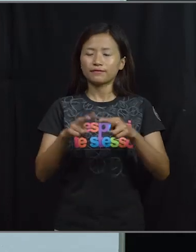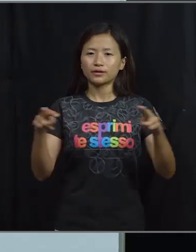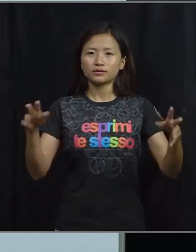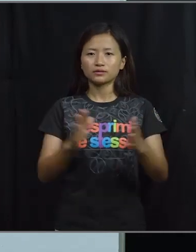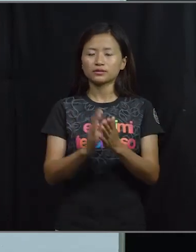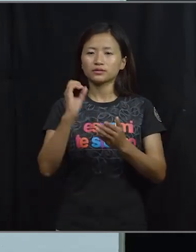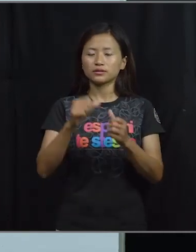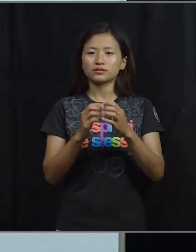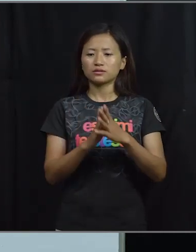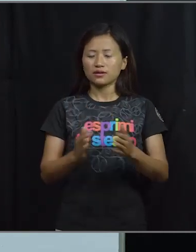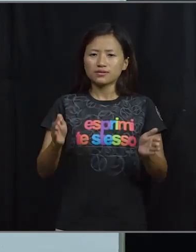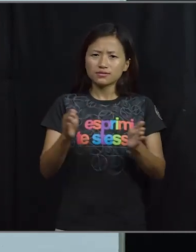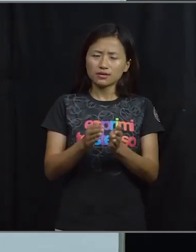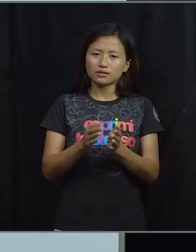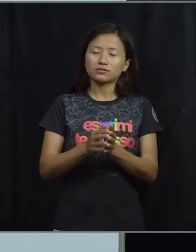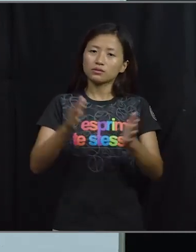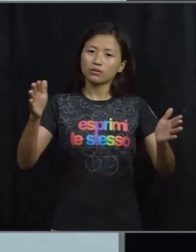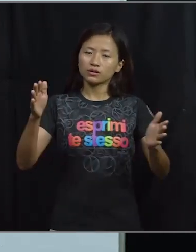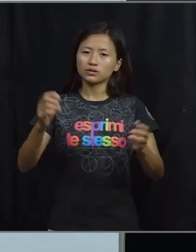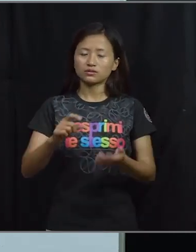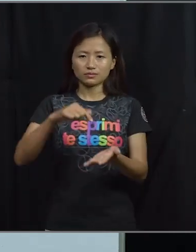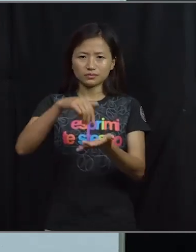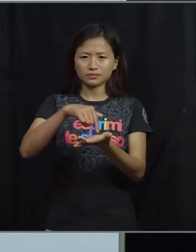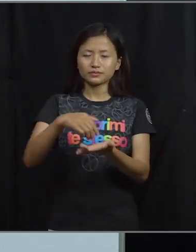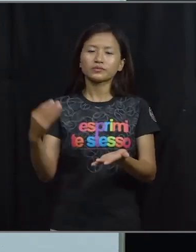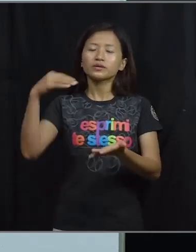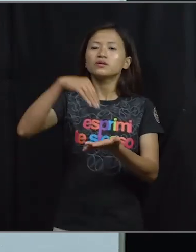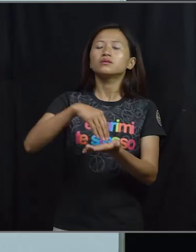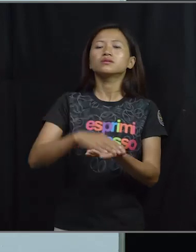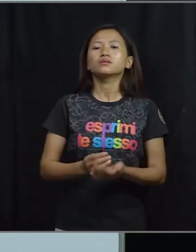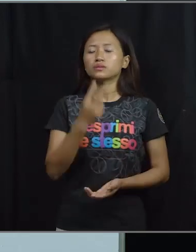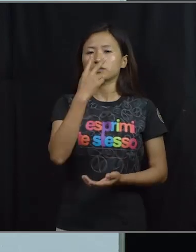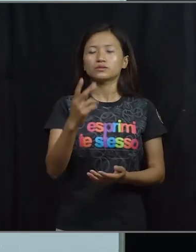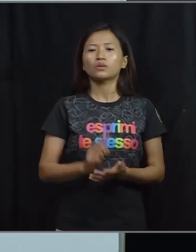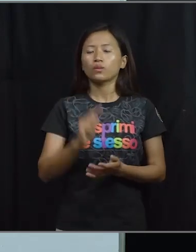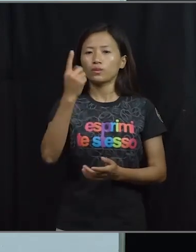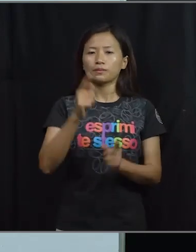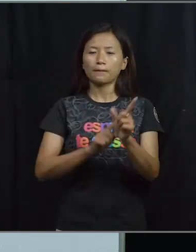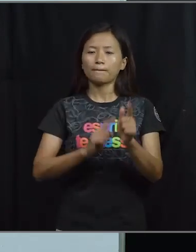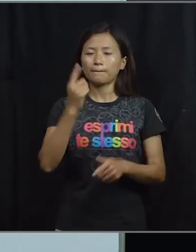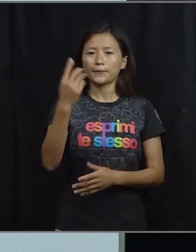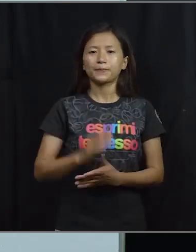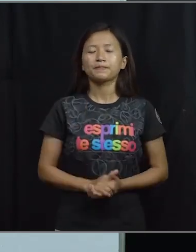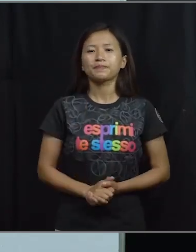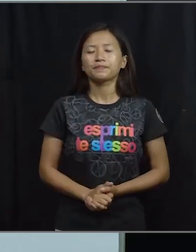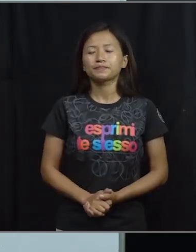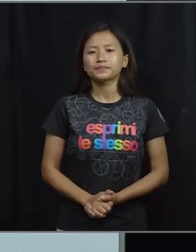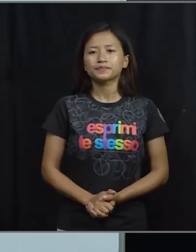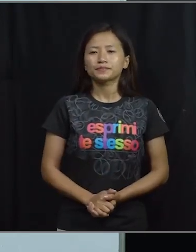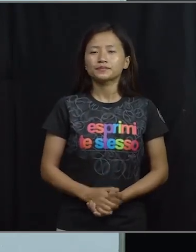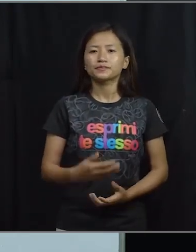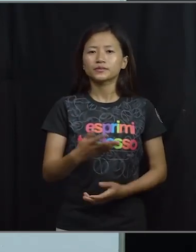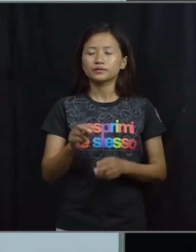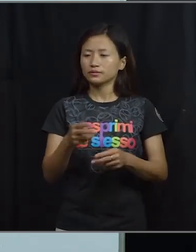based on their size, locations and level of operations. So we will look into it one by one. Okay, so there